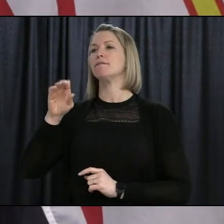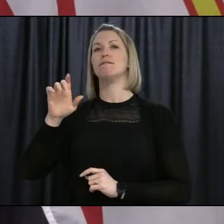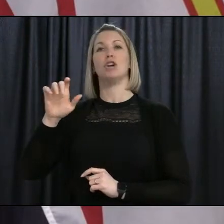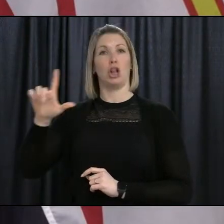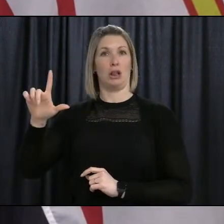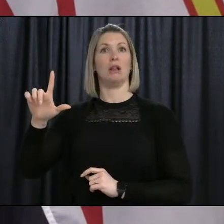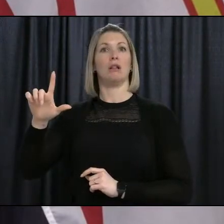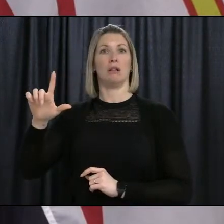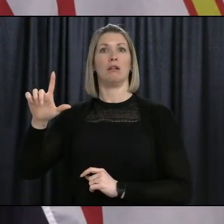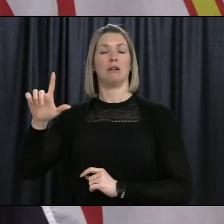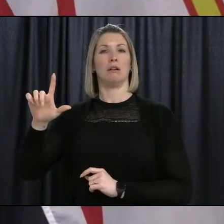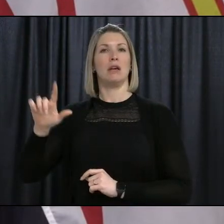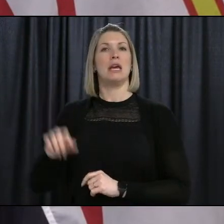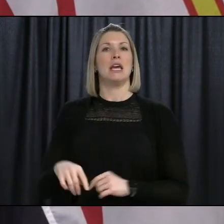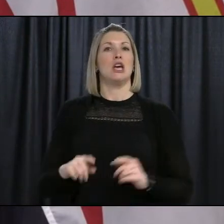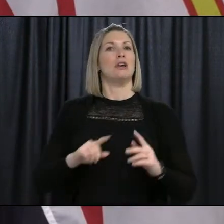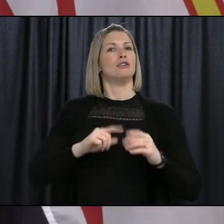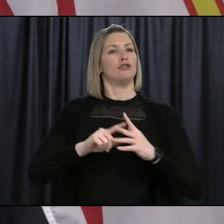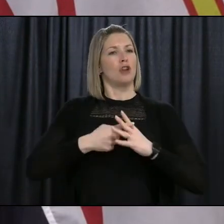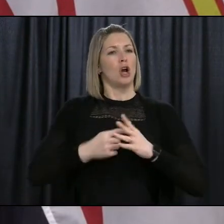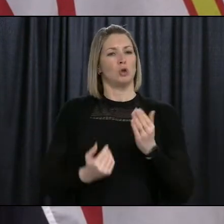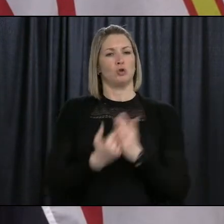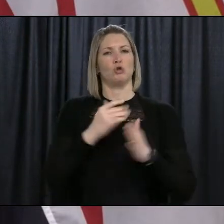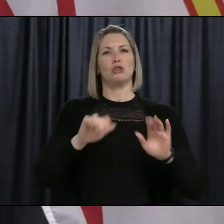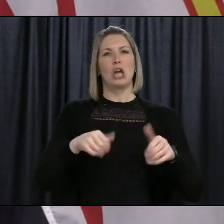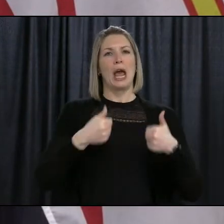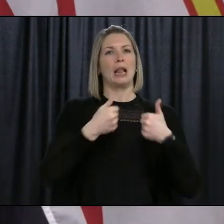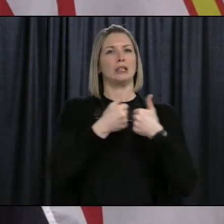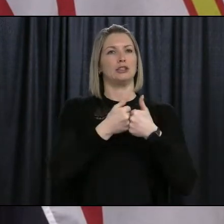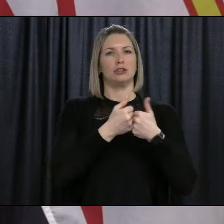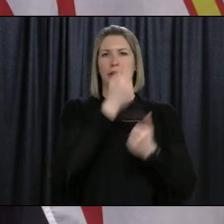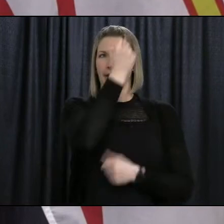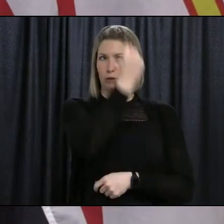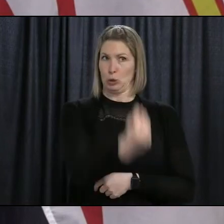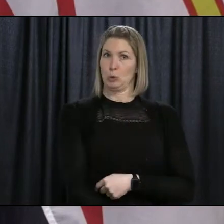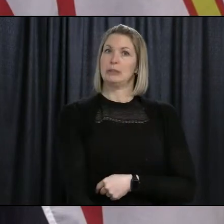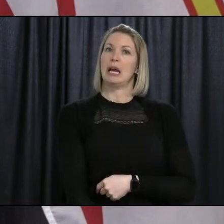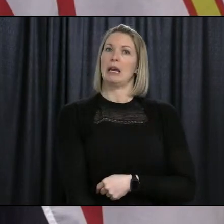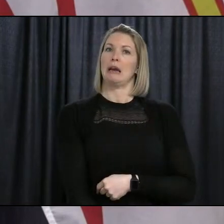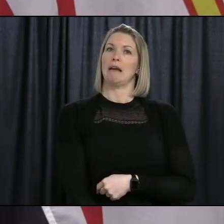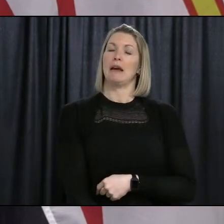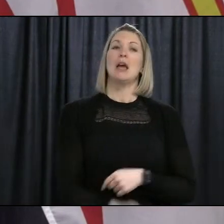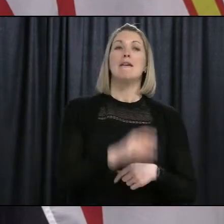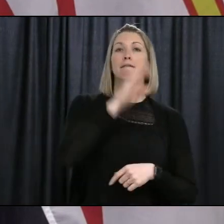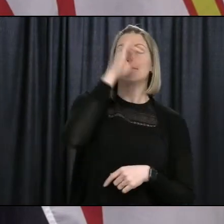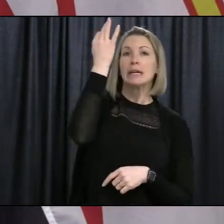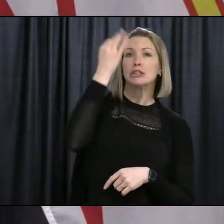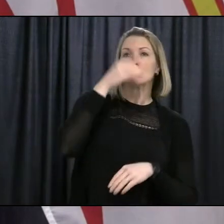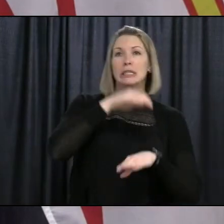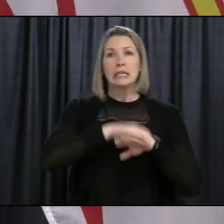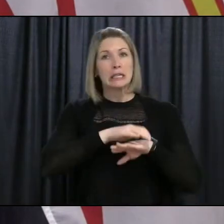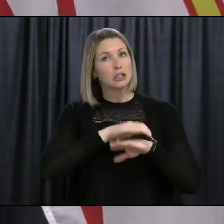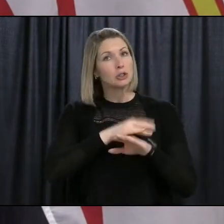The challenge starts every Tuesday and is available in French and English, and it only takes 5 to 10 minutes a day.